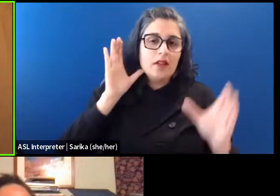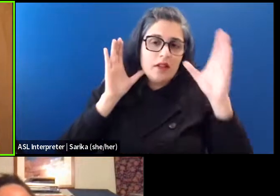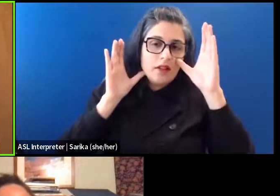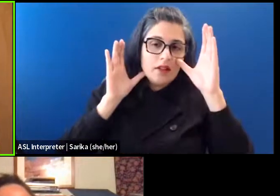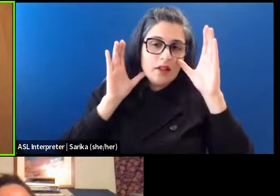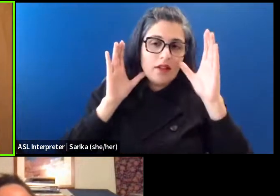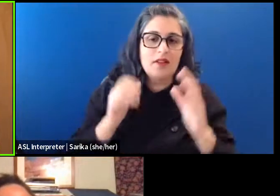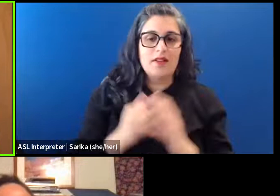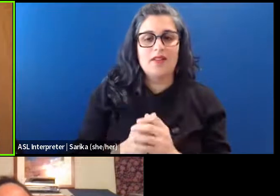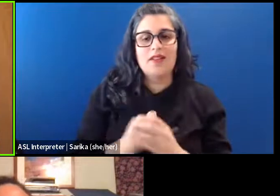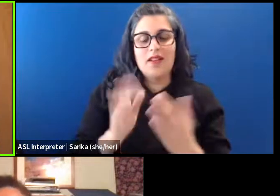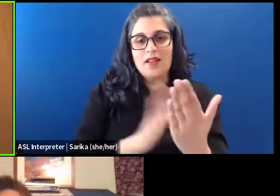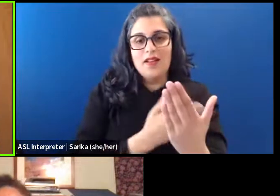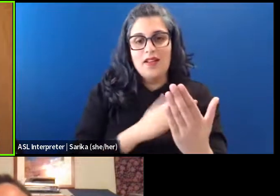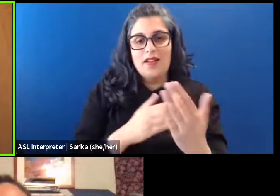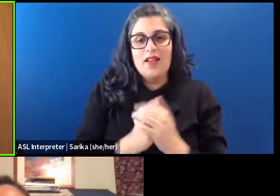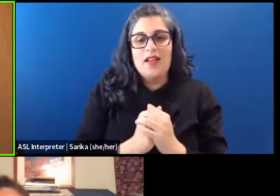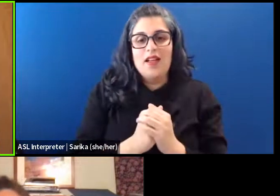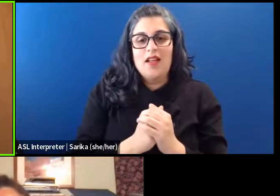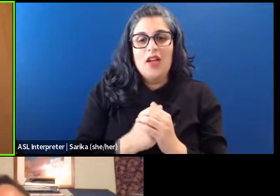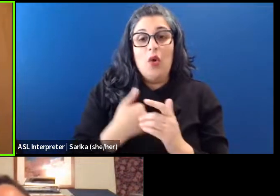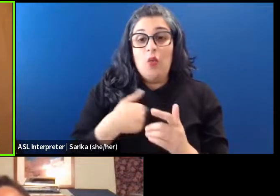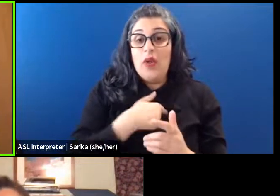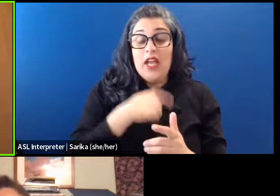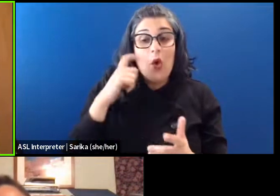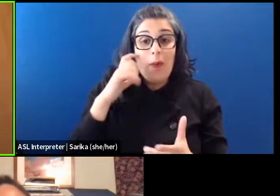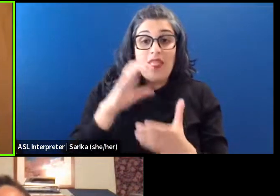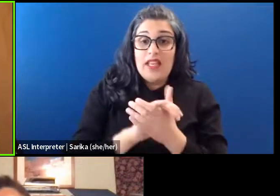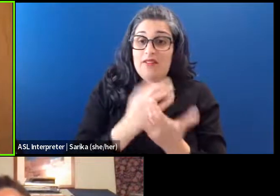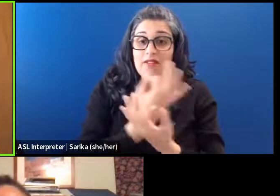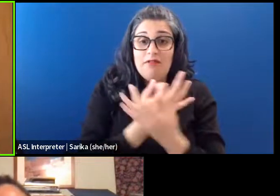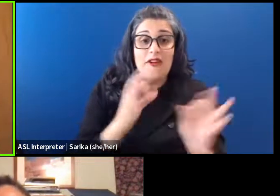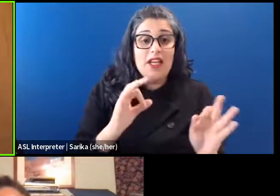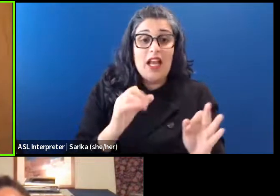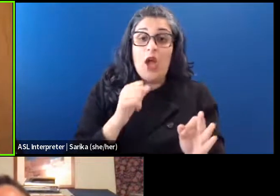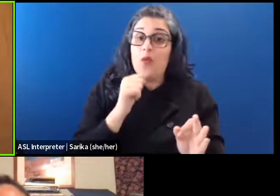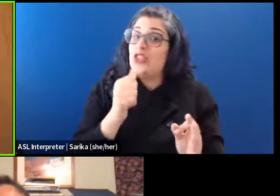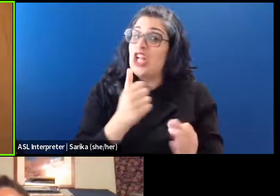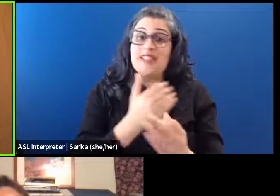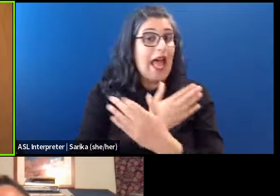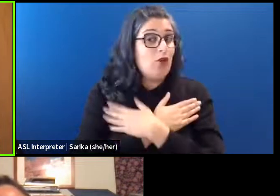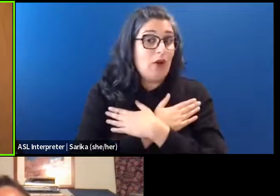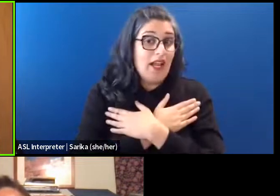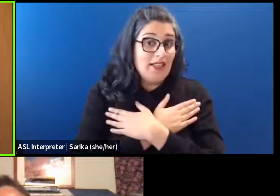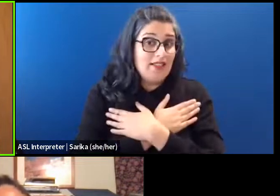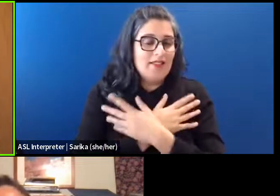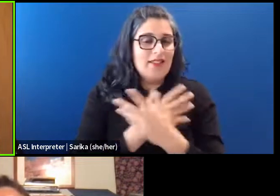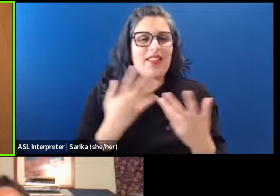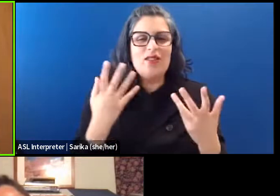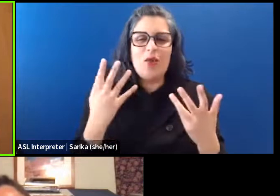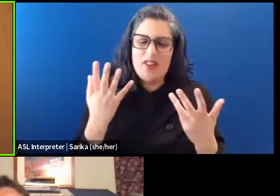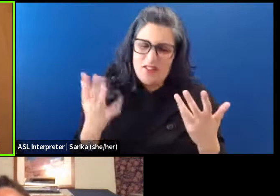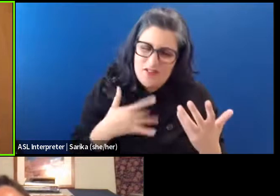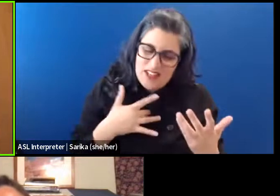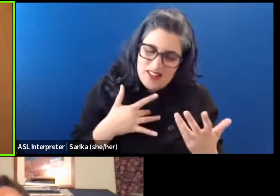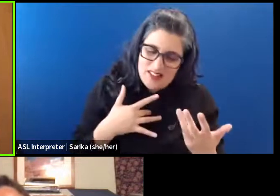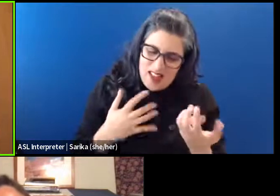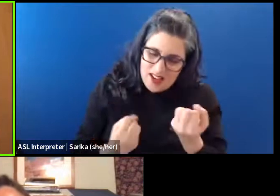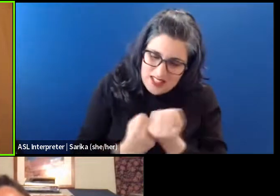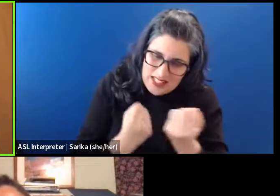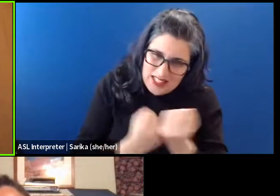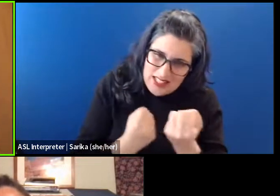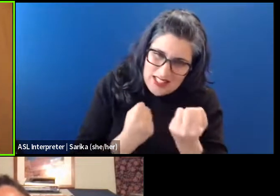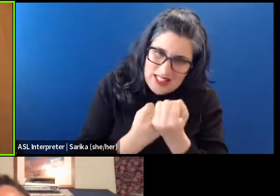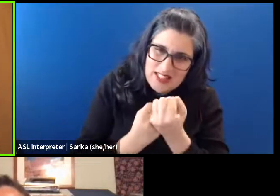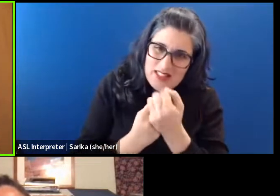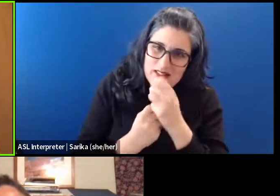"We Who Believe in Freedom Shall Not Rest." And there is a kind of relentless push against